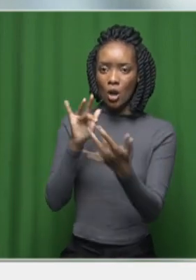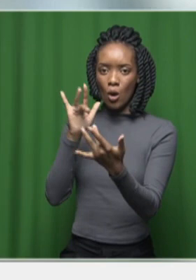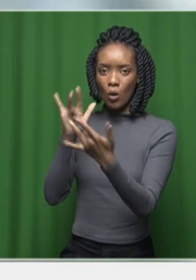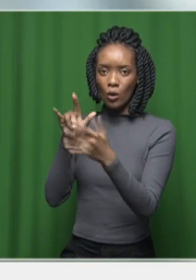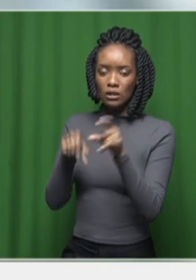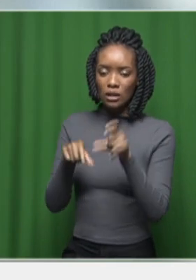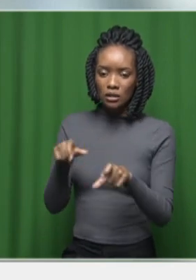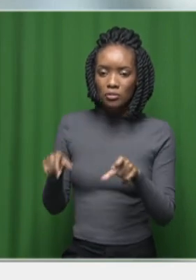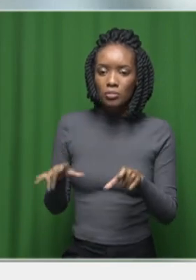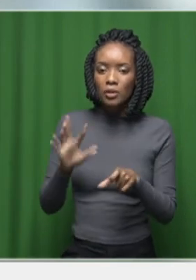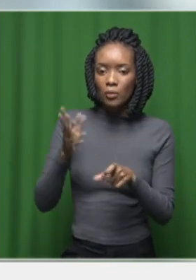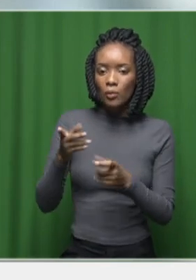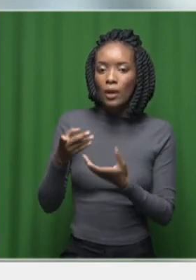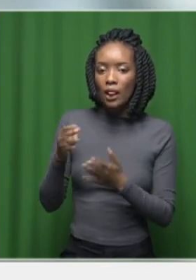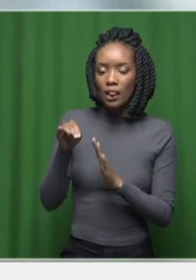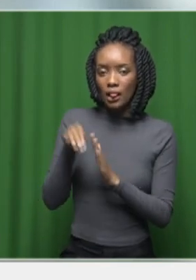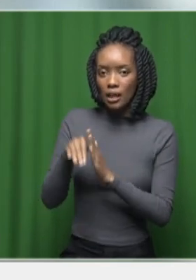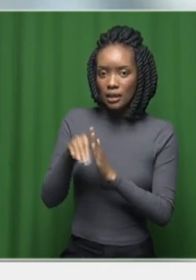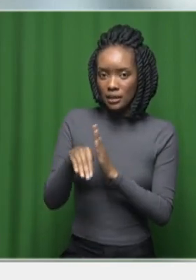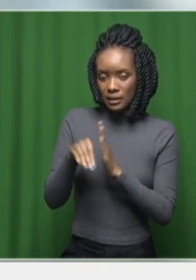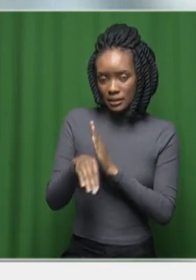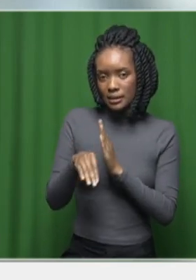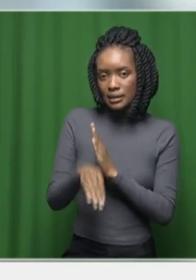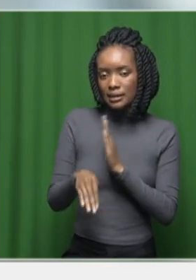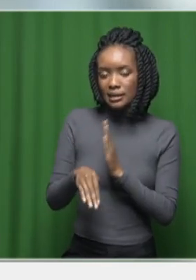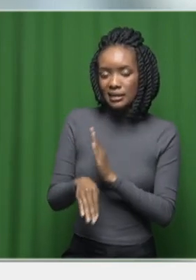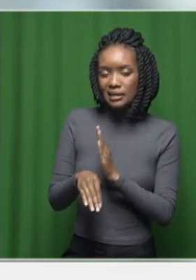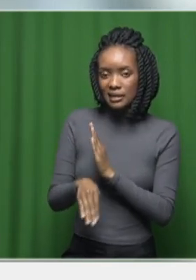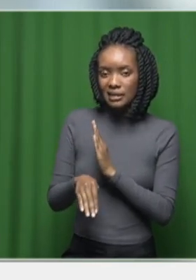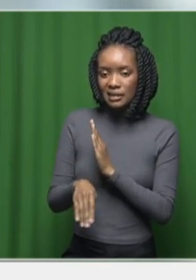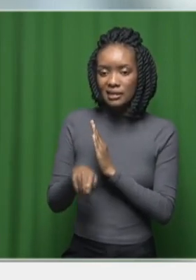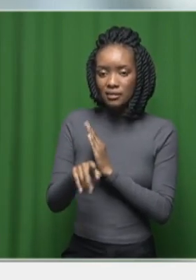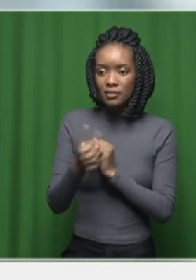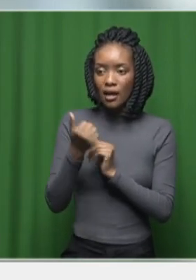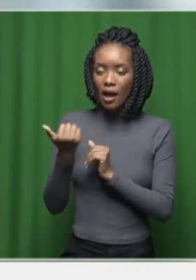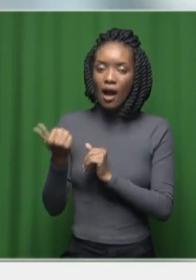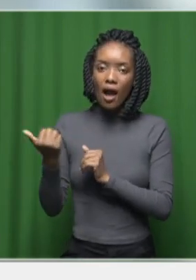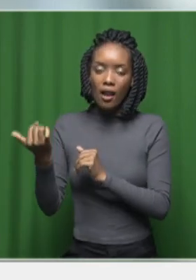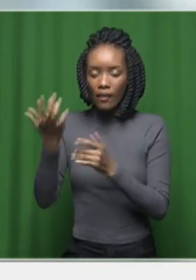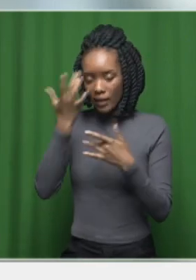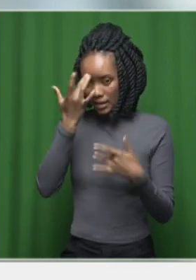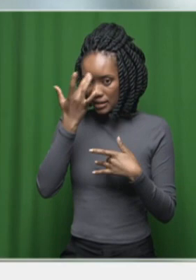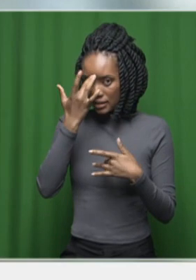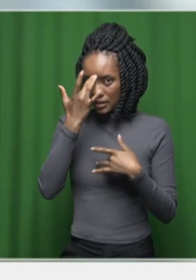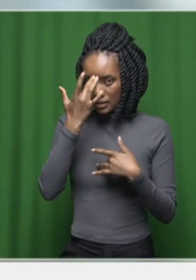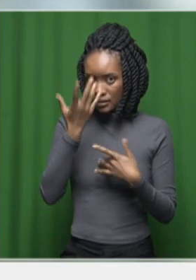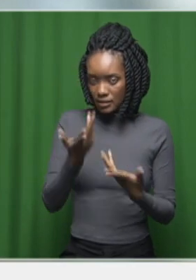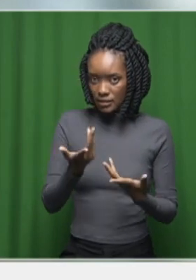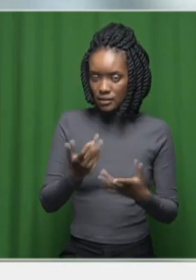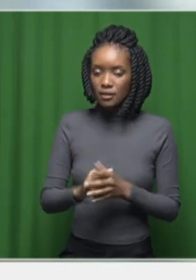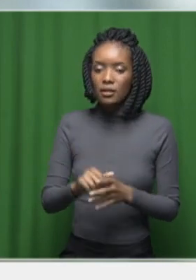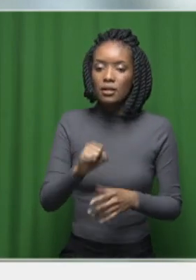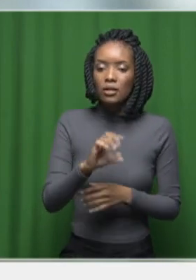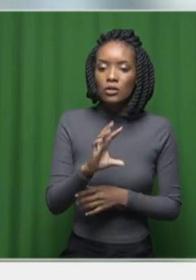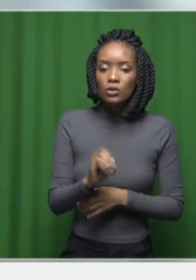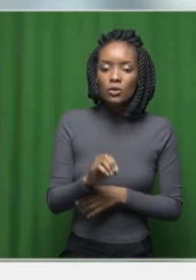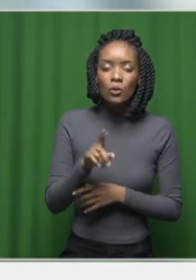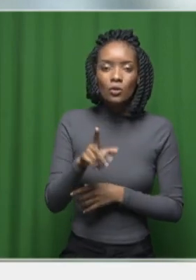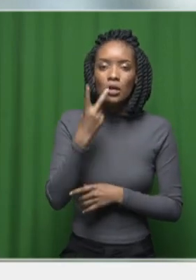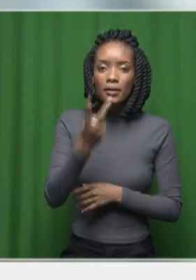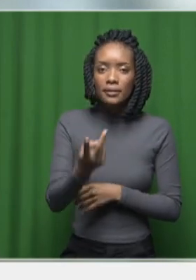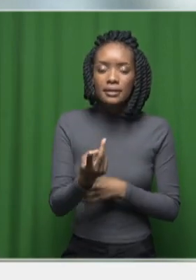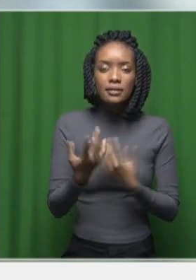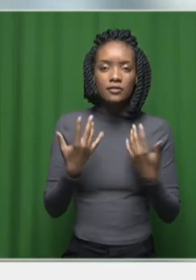going to have decreased spread of these other respiratory or other diseases spread by respiratory means. And so what we've